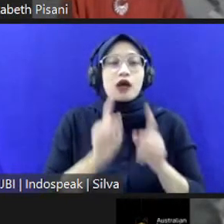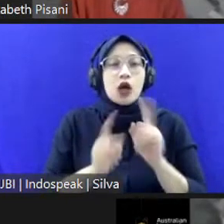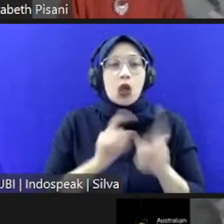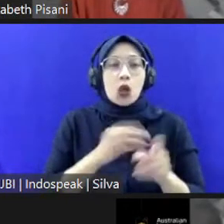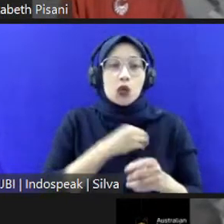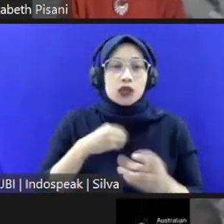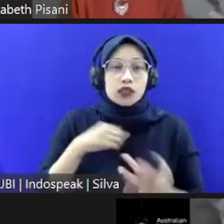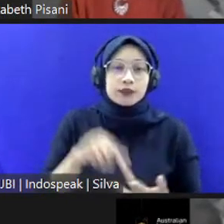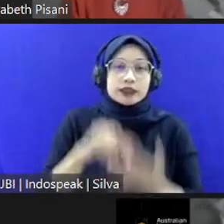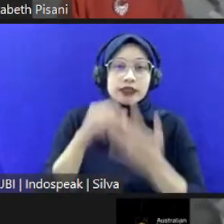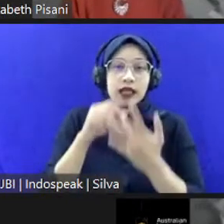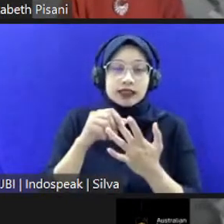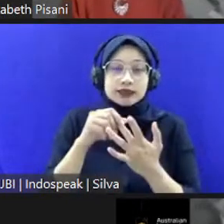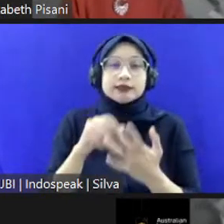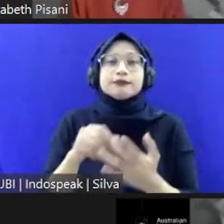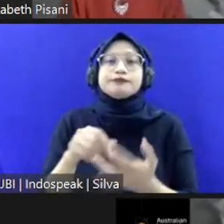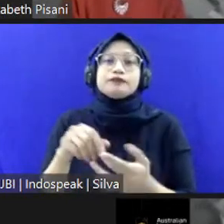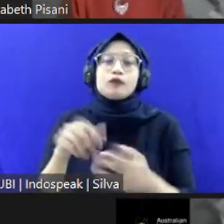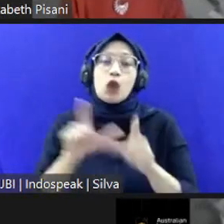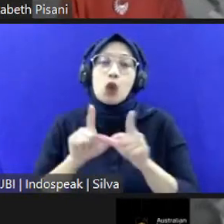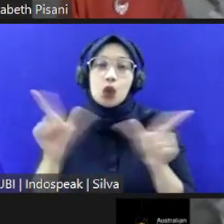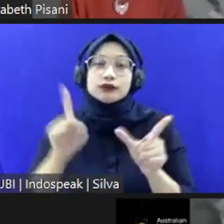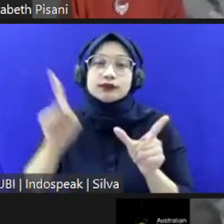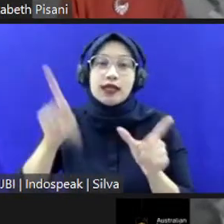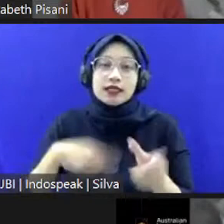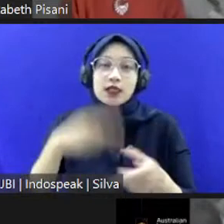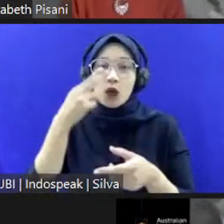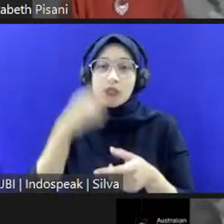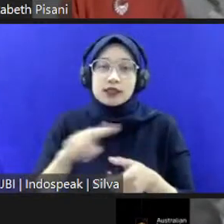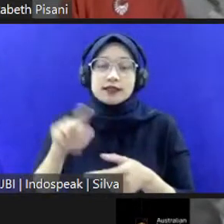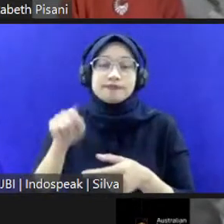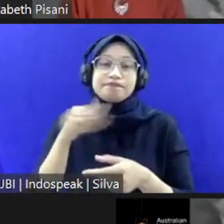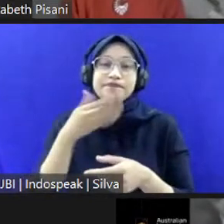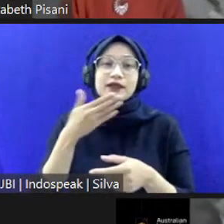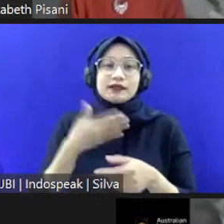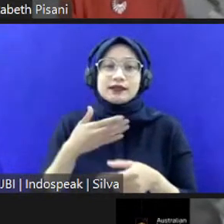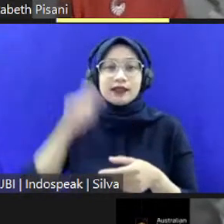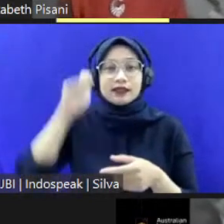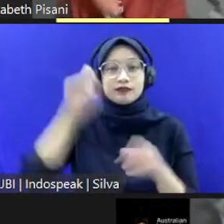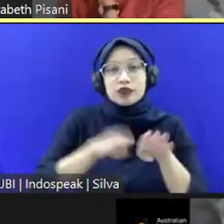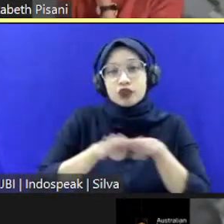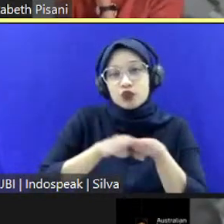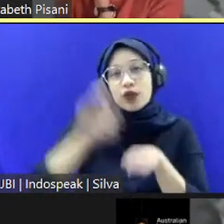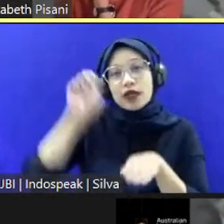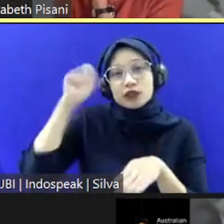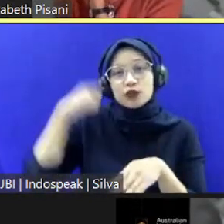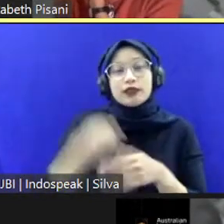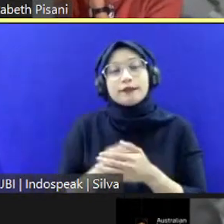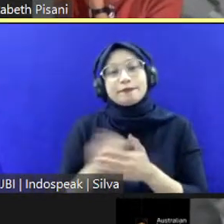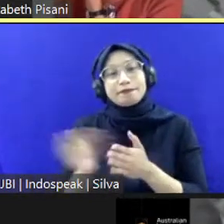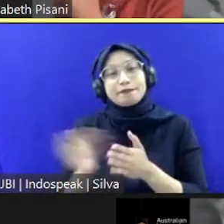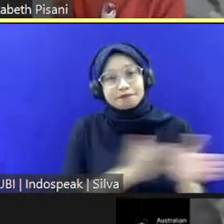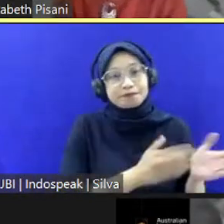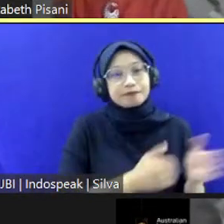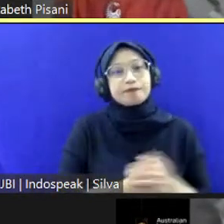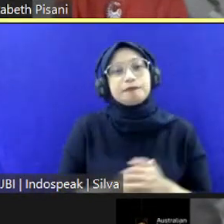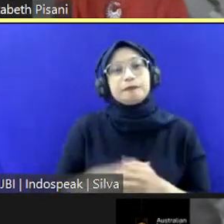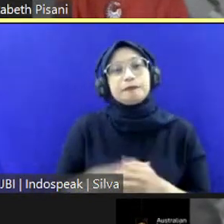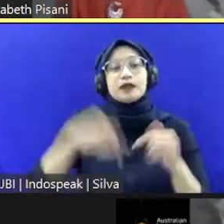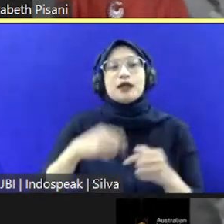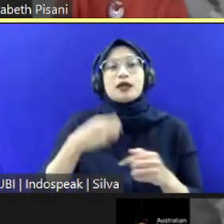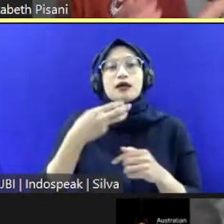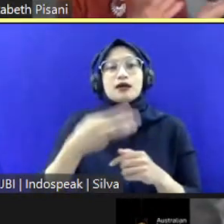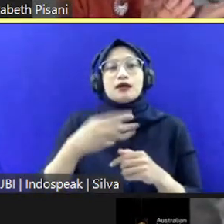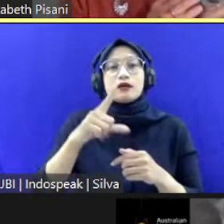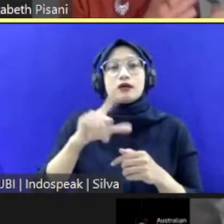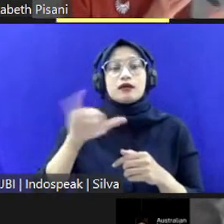Elena. Thank you, Pak Andreas. Ibu Elizabeth, do you want to add something? No, I think that Ross answered his own question.